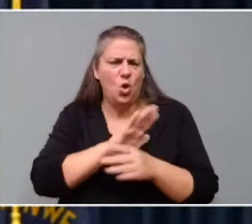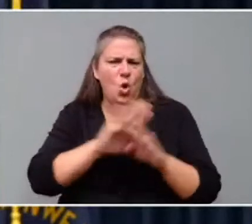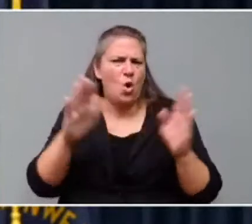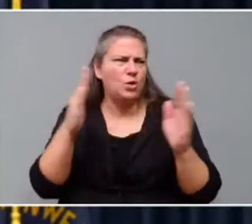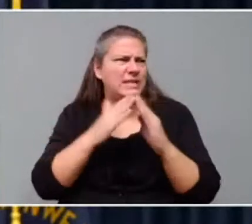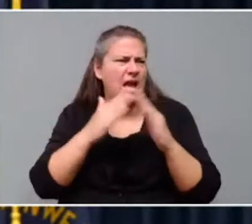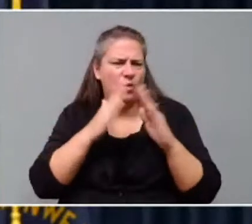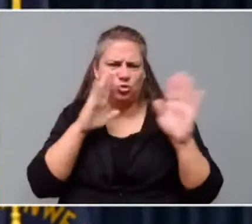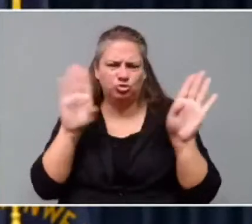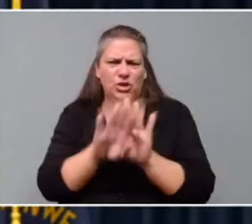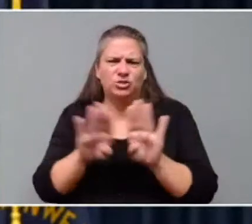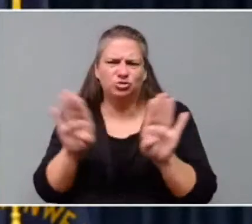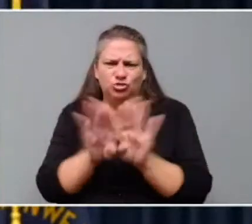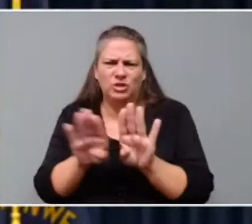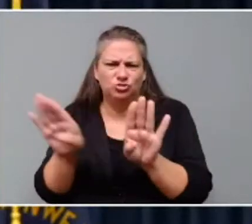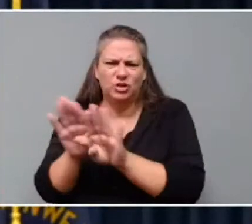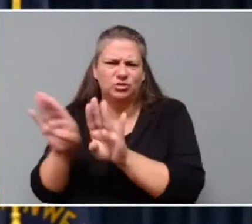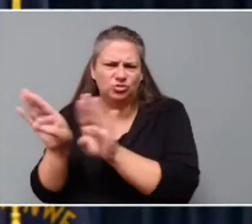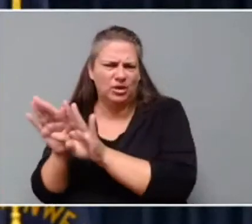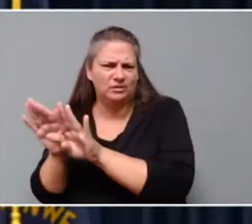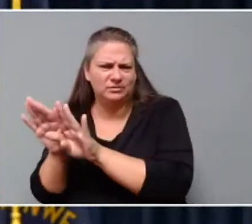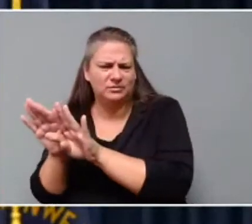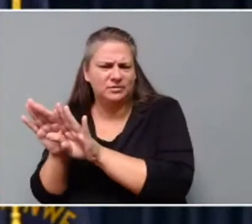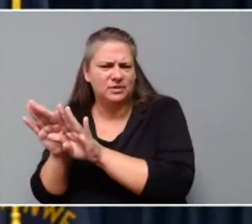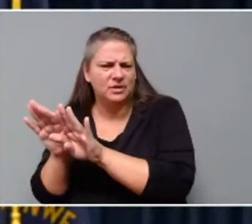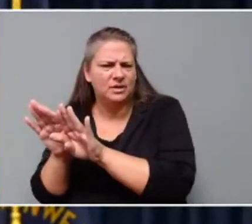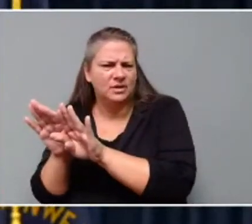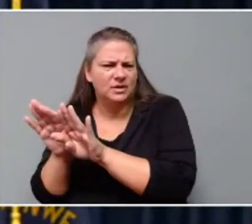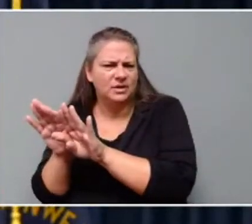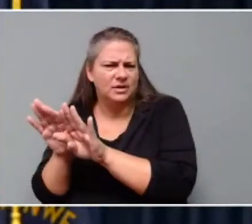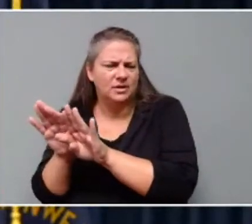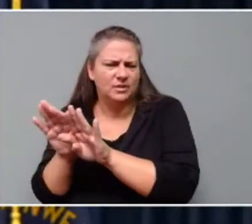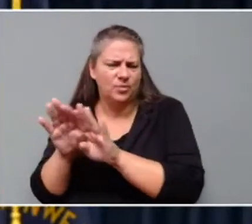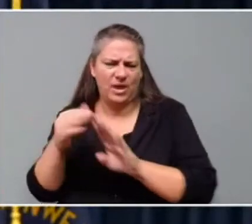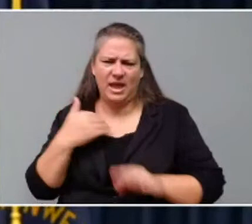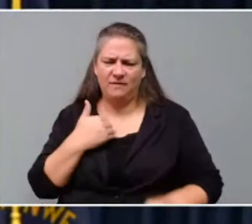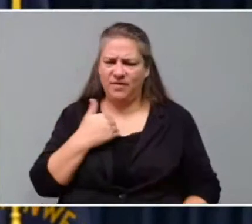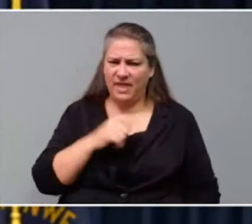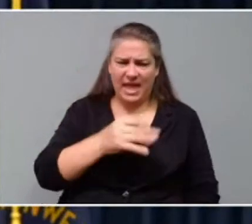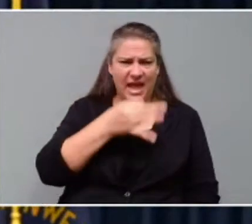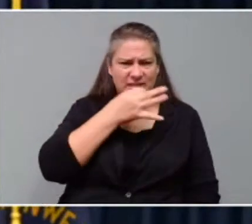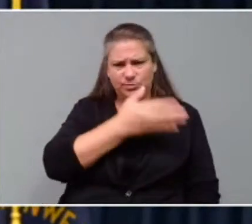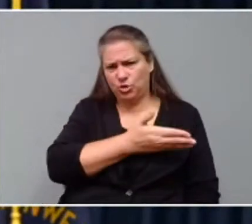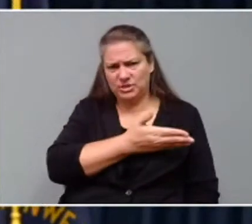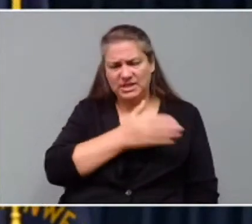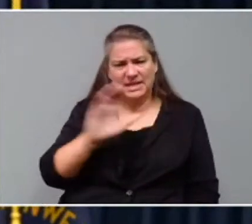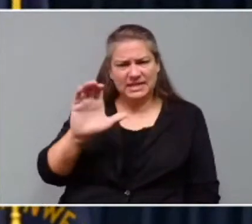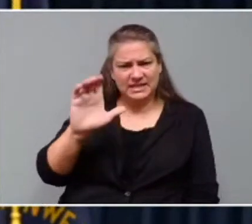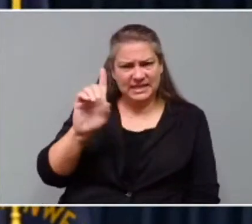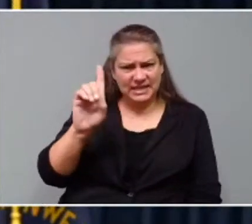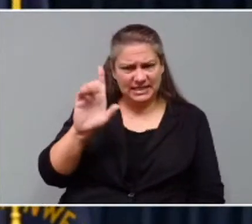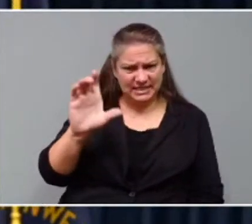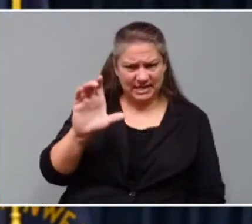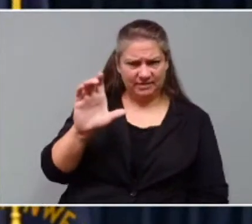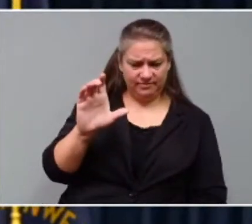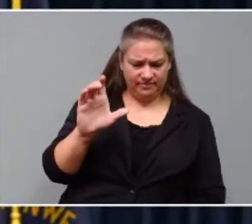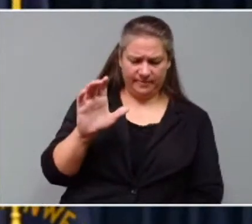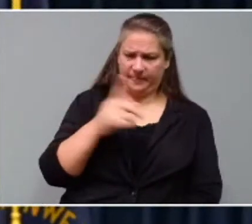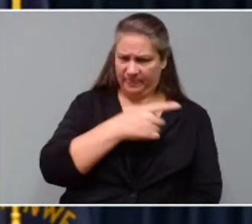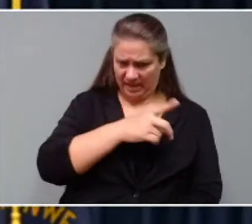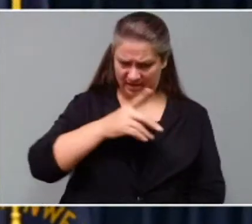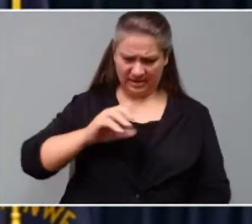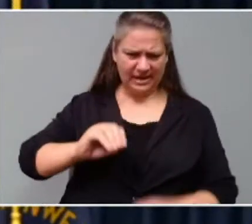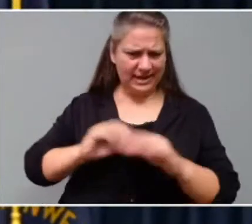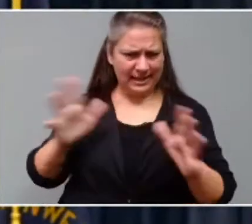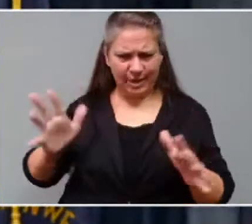But it's not me. We got a couple of they are the experts. I mean, the CDC talks very clearly, and remember